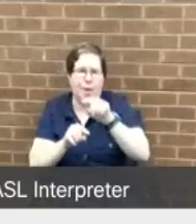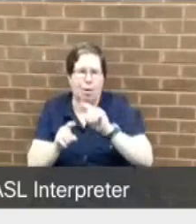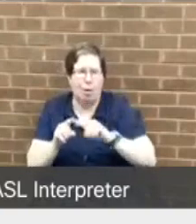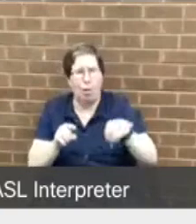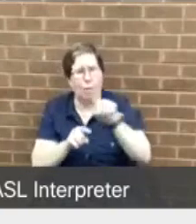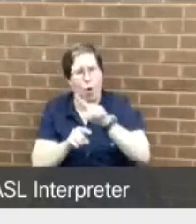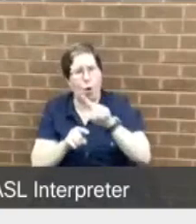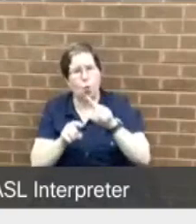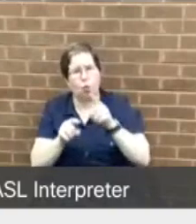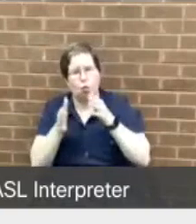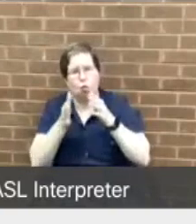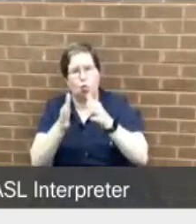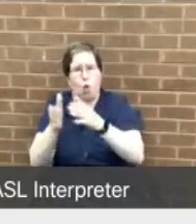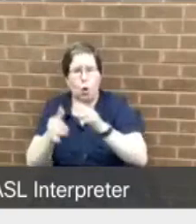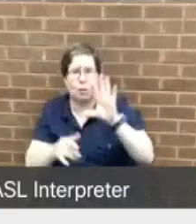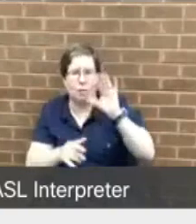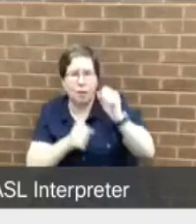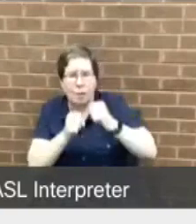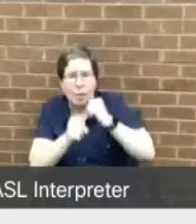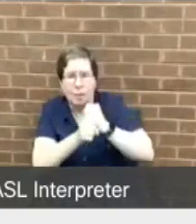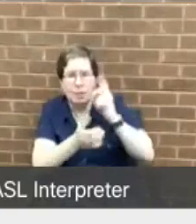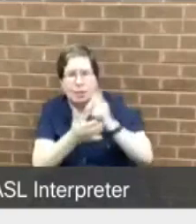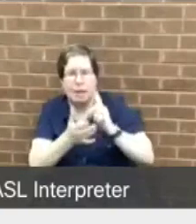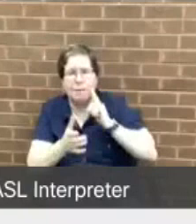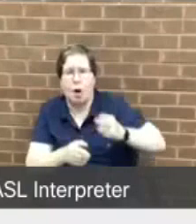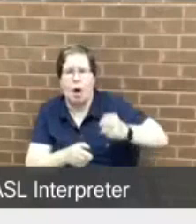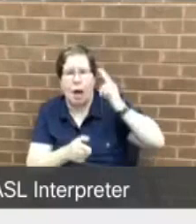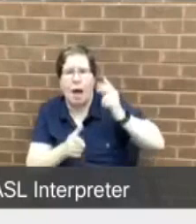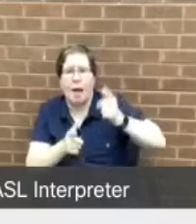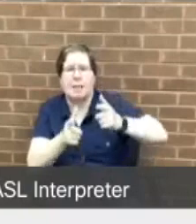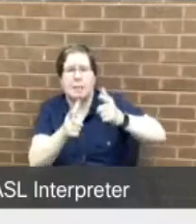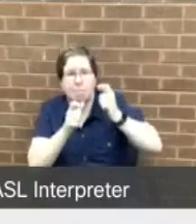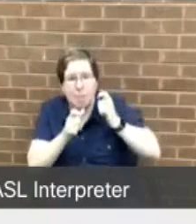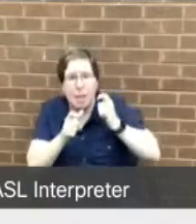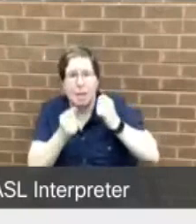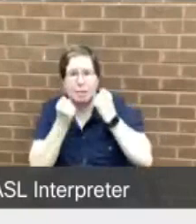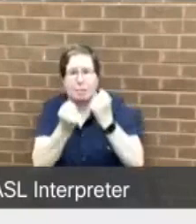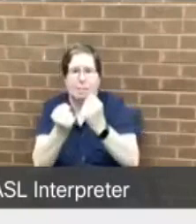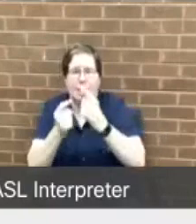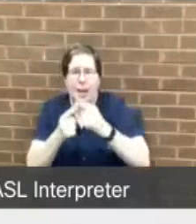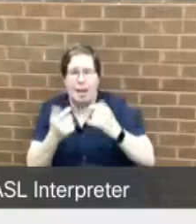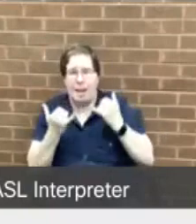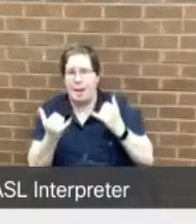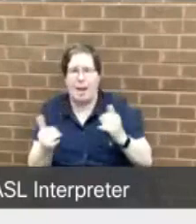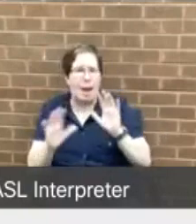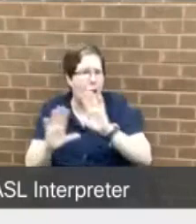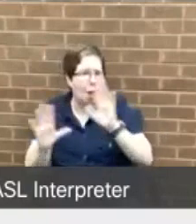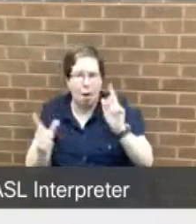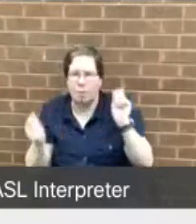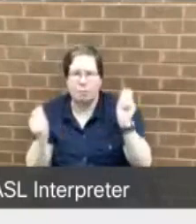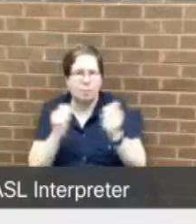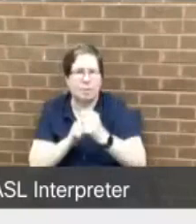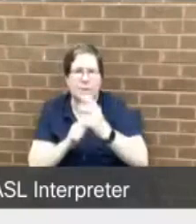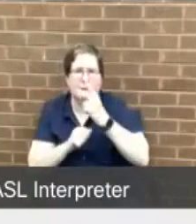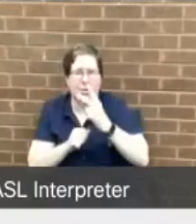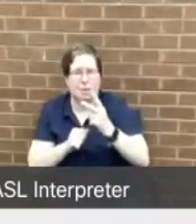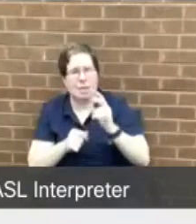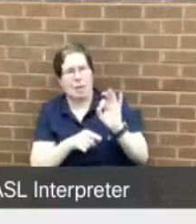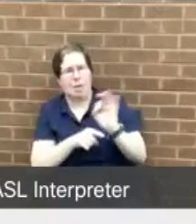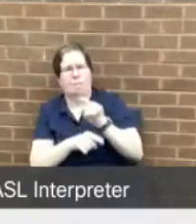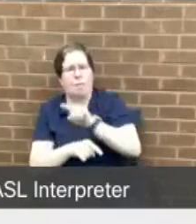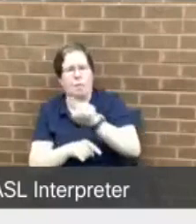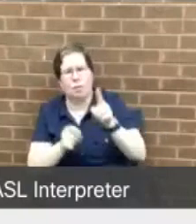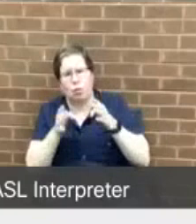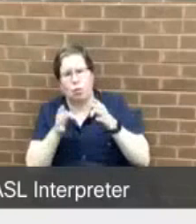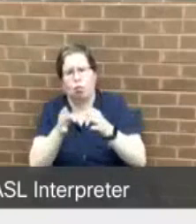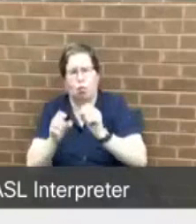Those roadways were designed 50 years ago for high-speed commuter traffic, and now they're seeing a completely different function. So the function of